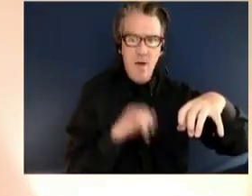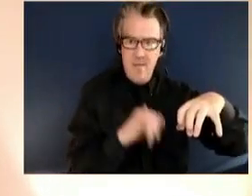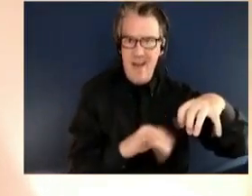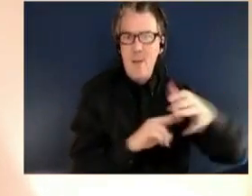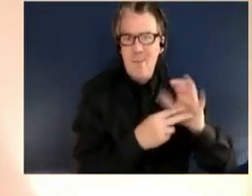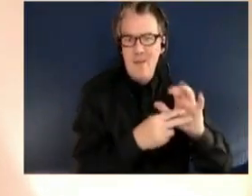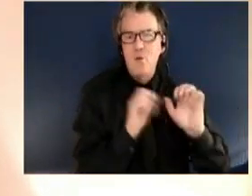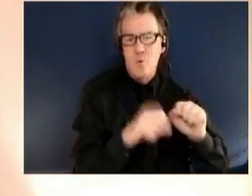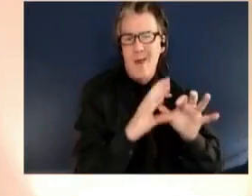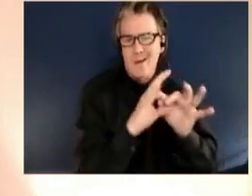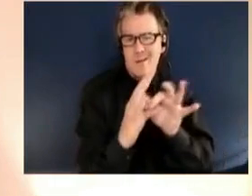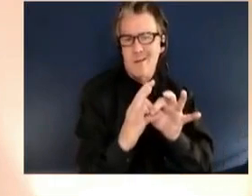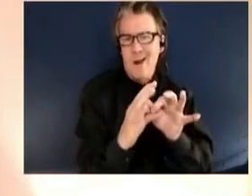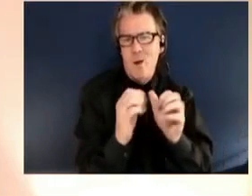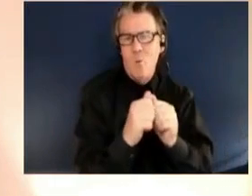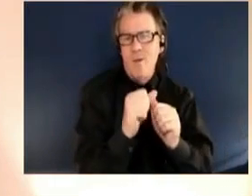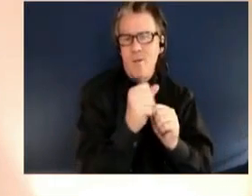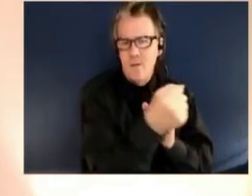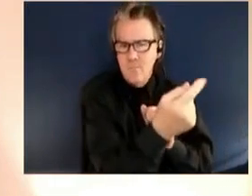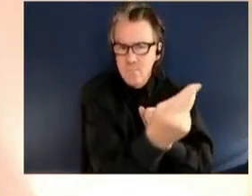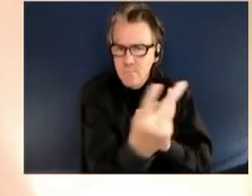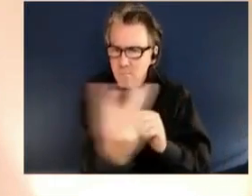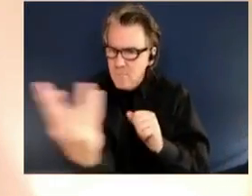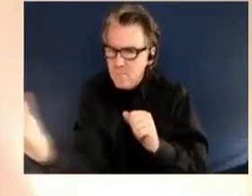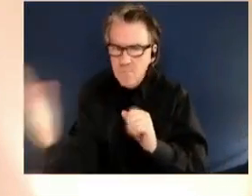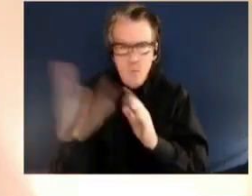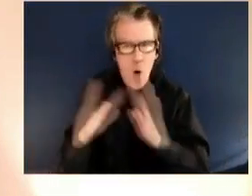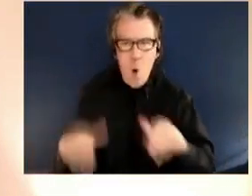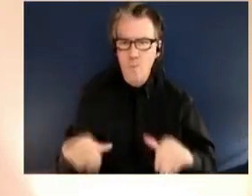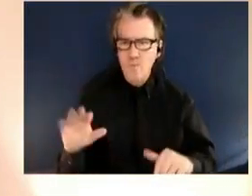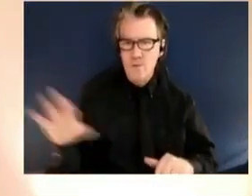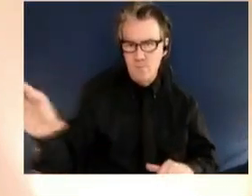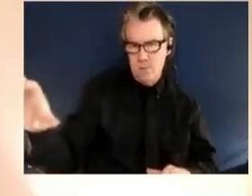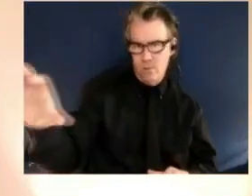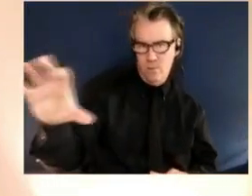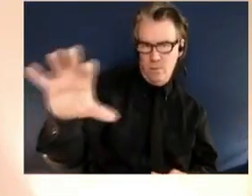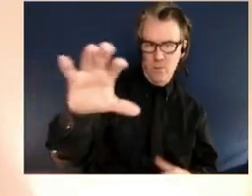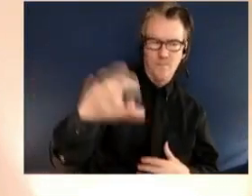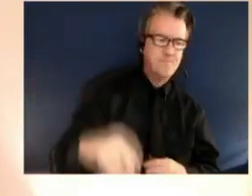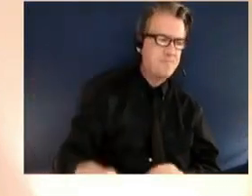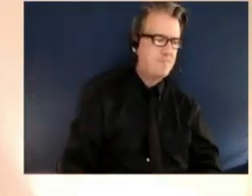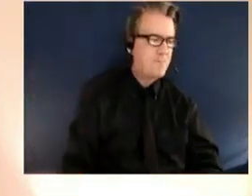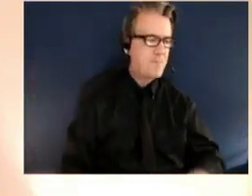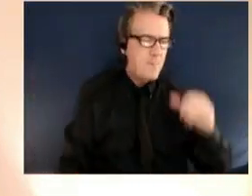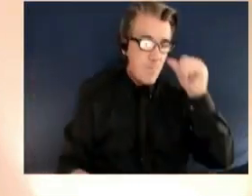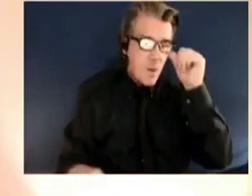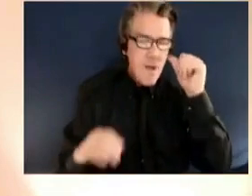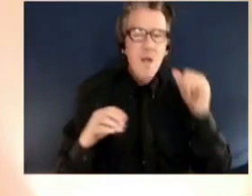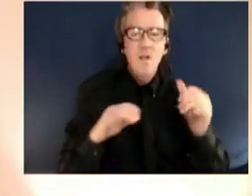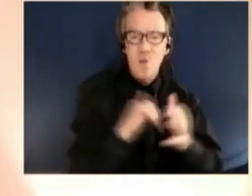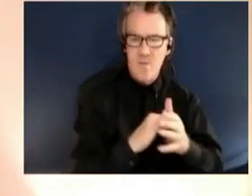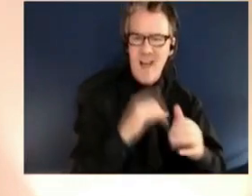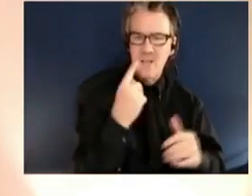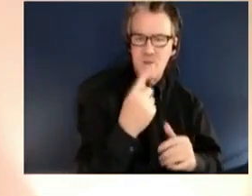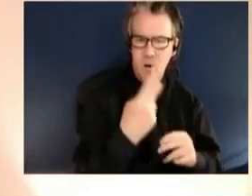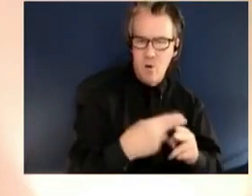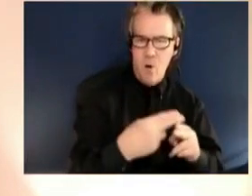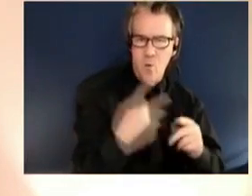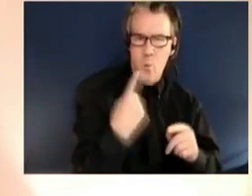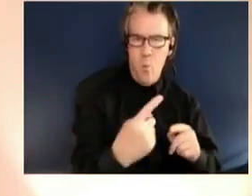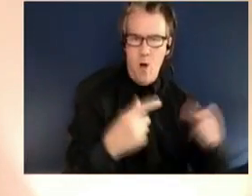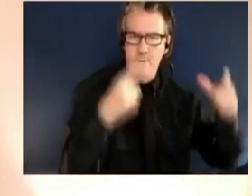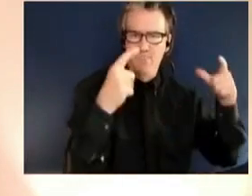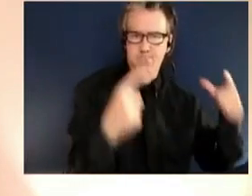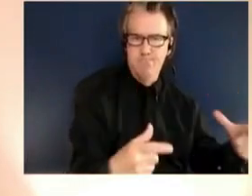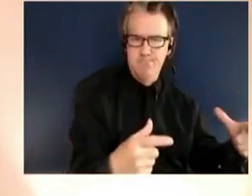crews, a group of crews per each segment, and get in a position to go when the weather